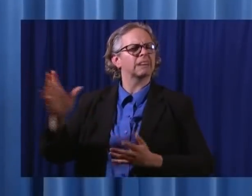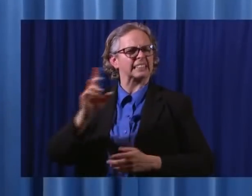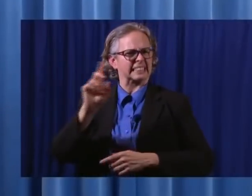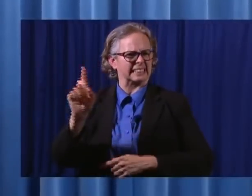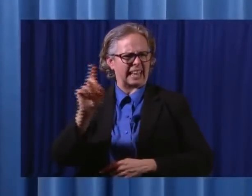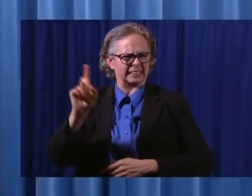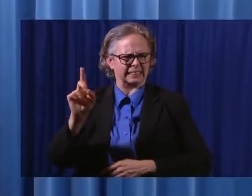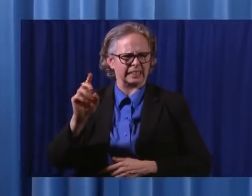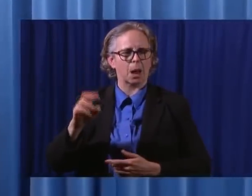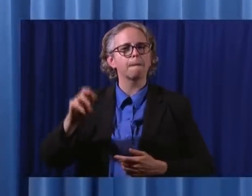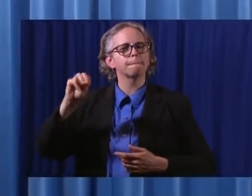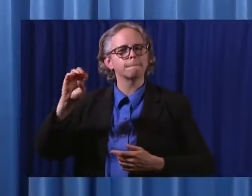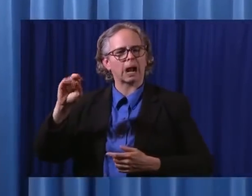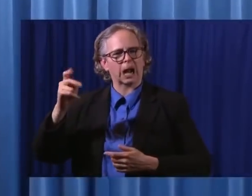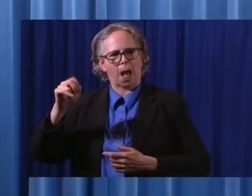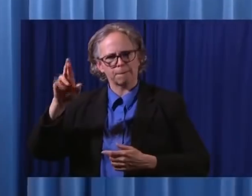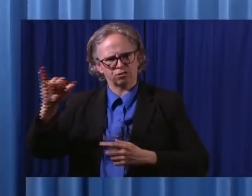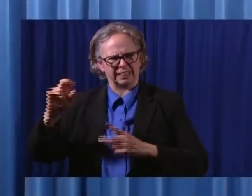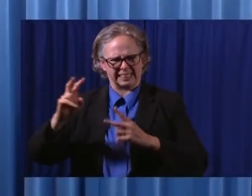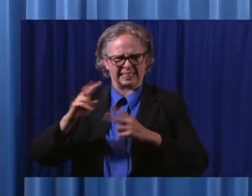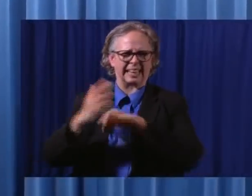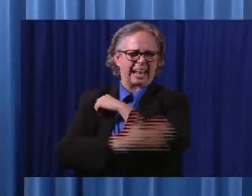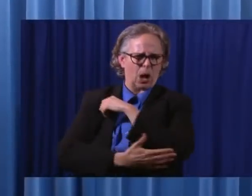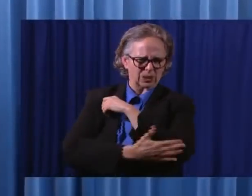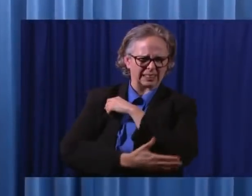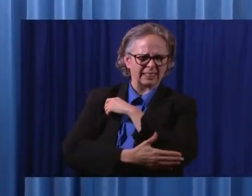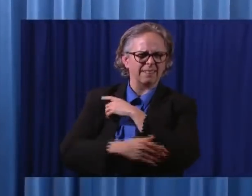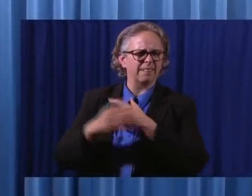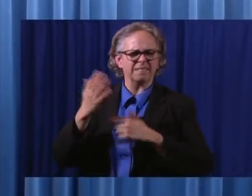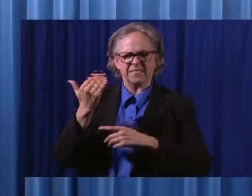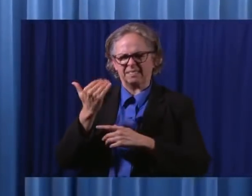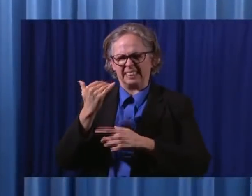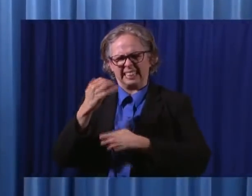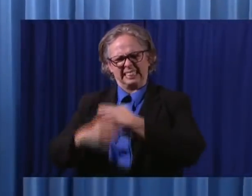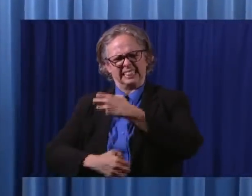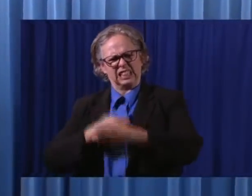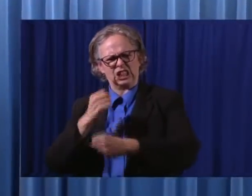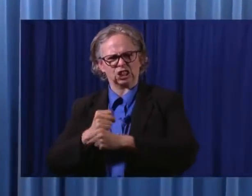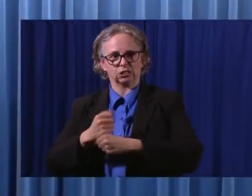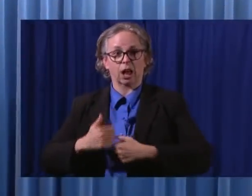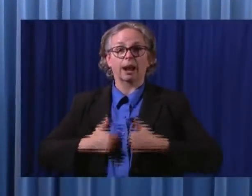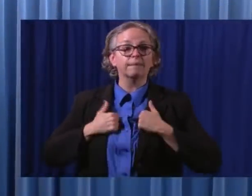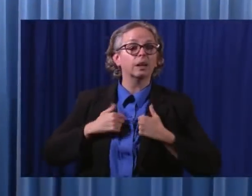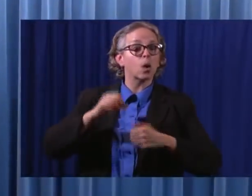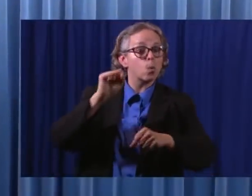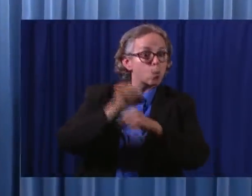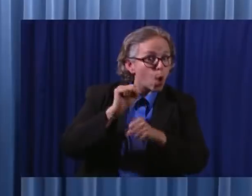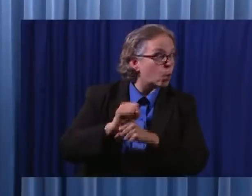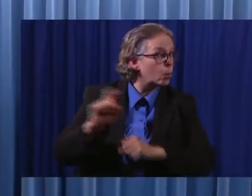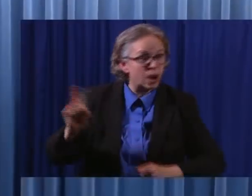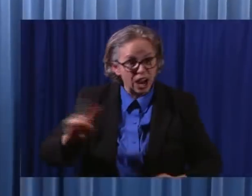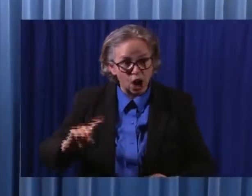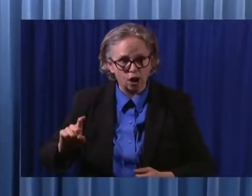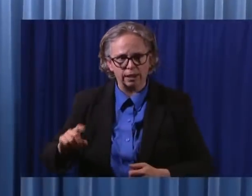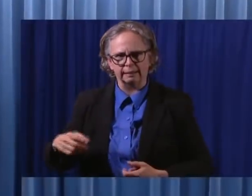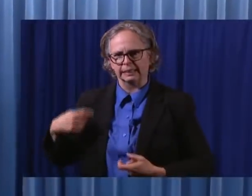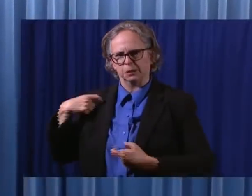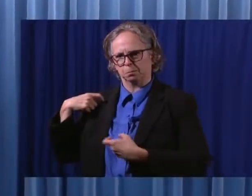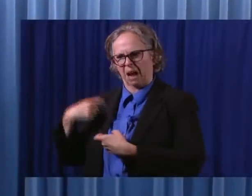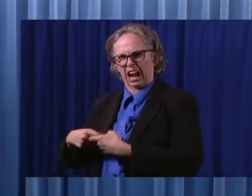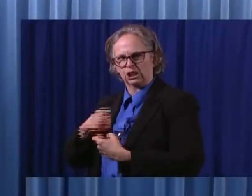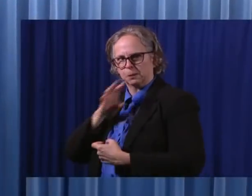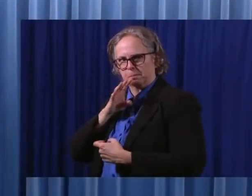care, research, 15 years living and working in the Spanish-speaking Caribbean doing community health development. He served for more than a